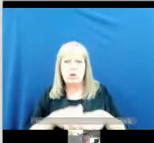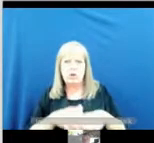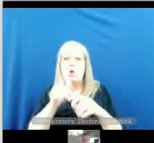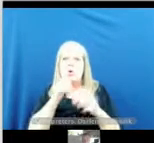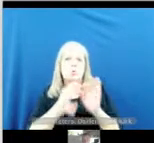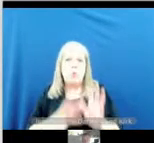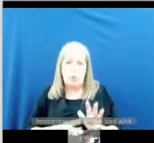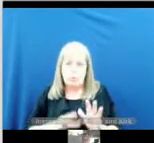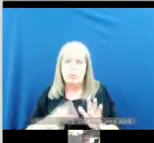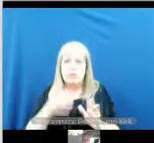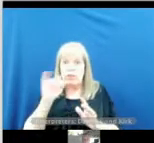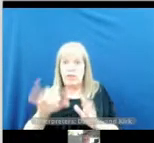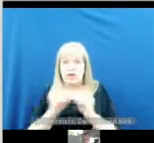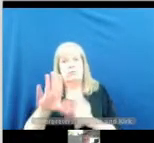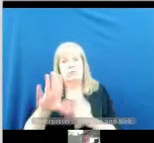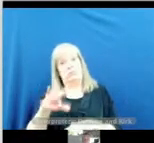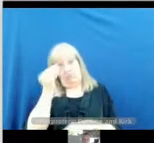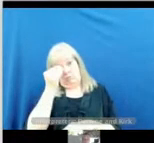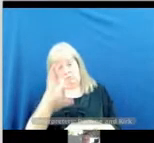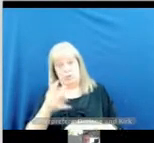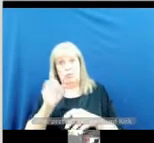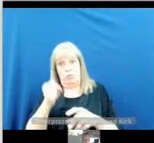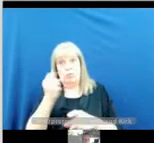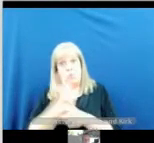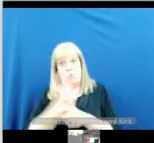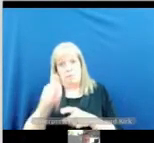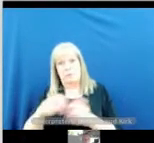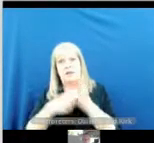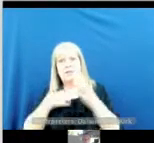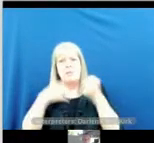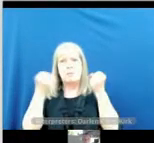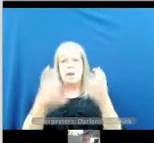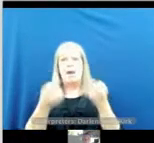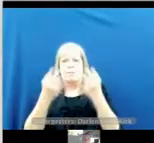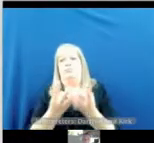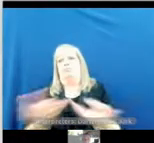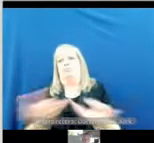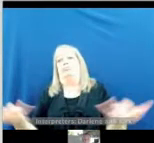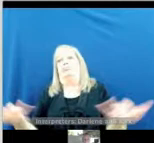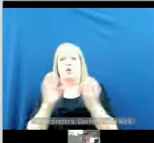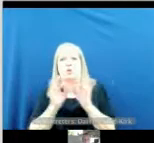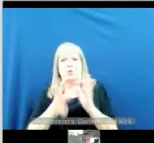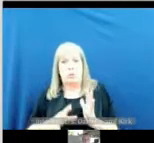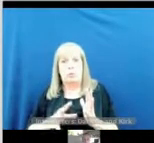interpreters, and we were able to come in and have just a great learning experience while